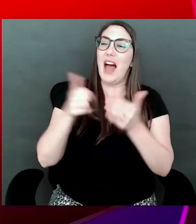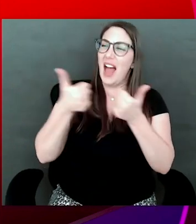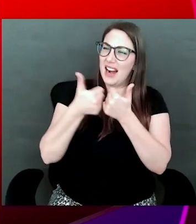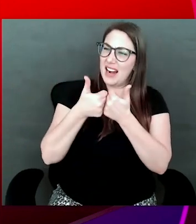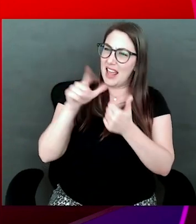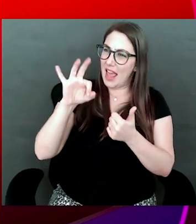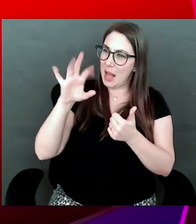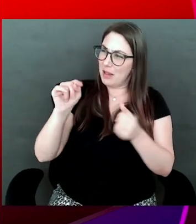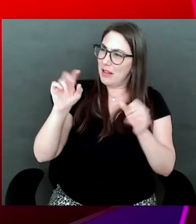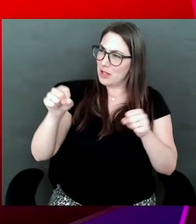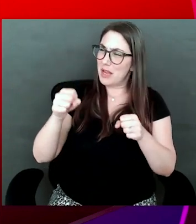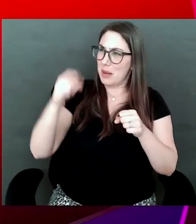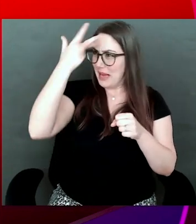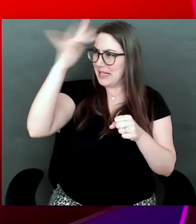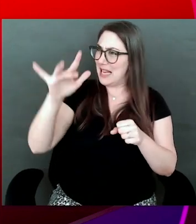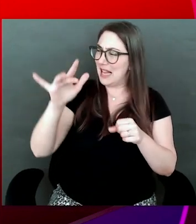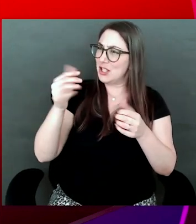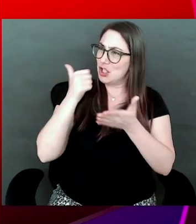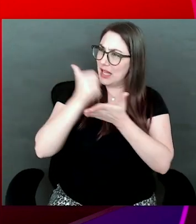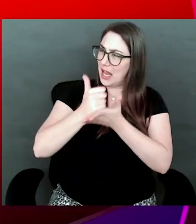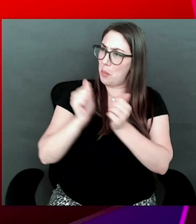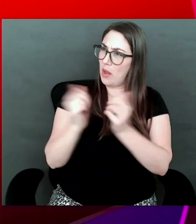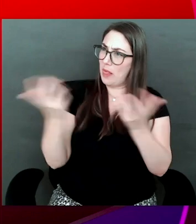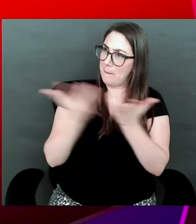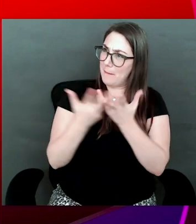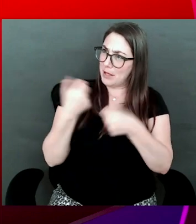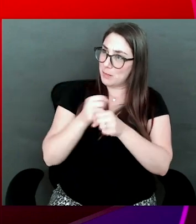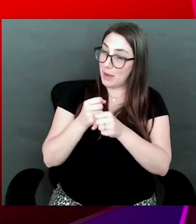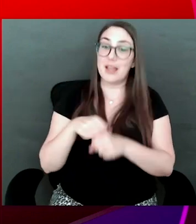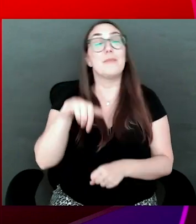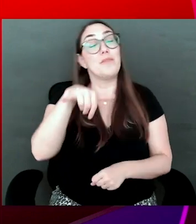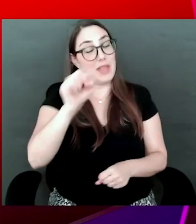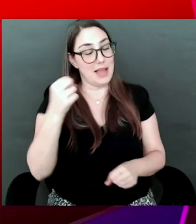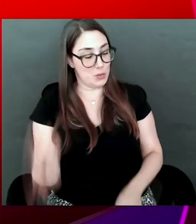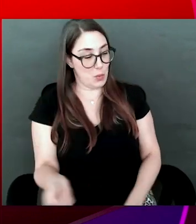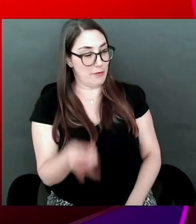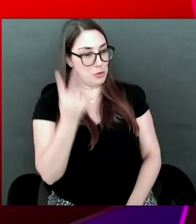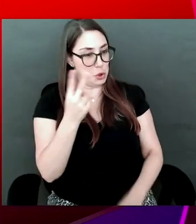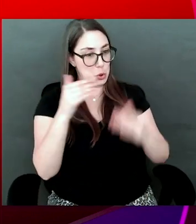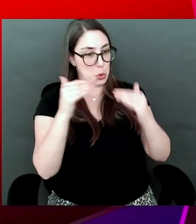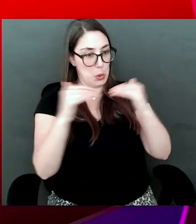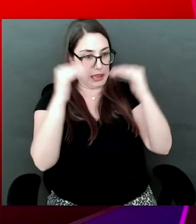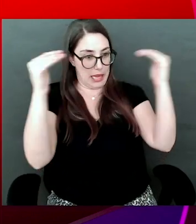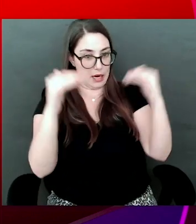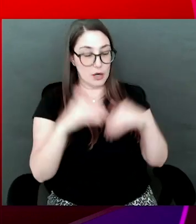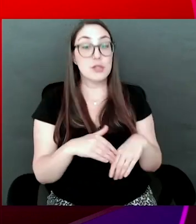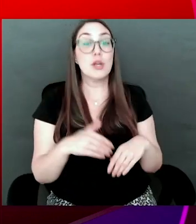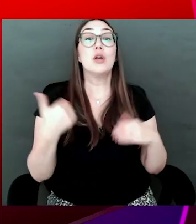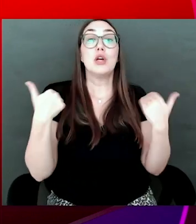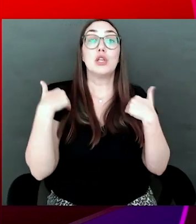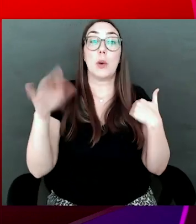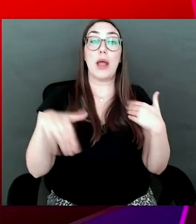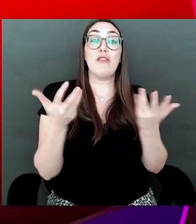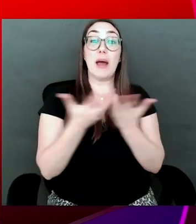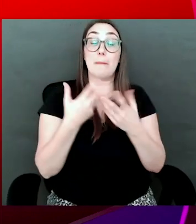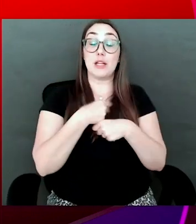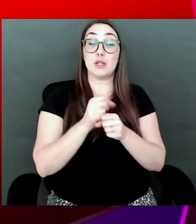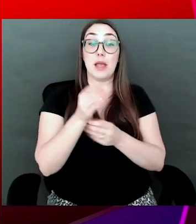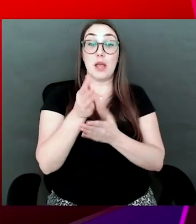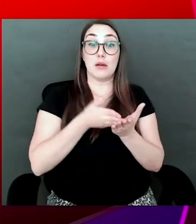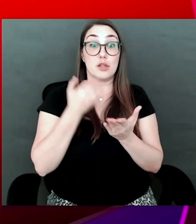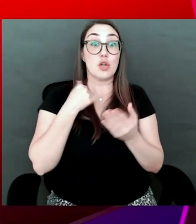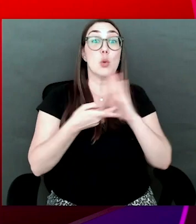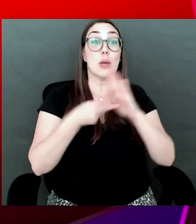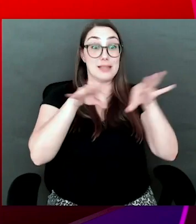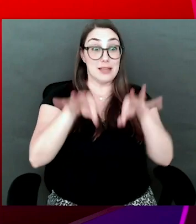with matchmaking? Yeah, so we do that actually in two layers. So we have the Flex Match, which is the built-in matchmaking component, where you can define latency rules. You can define other rules